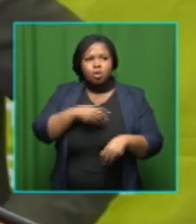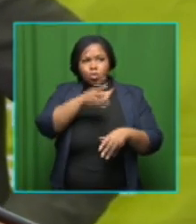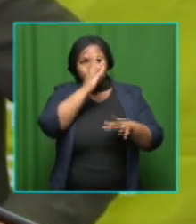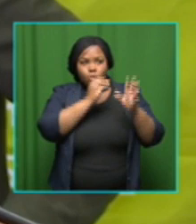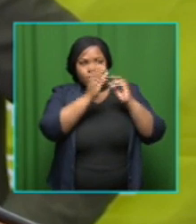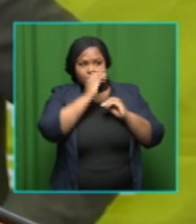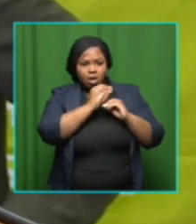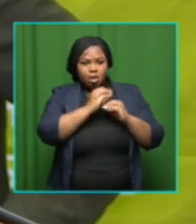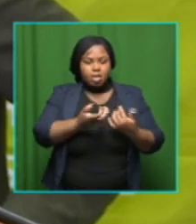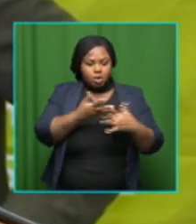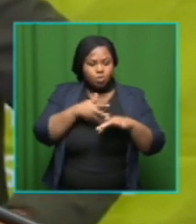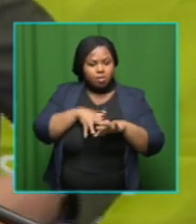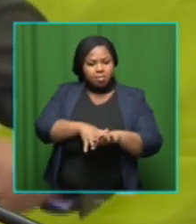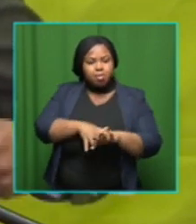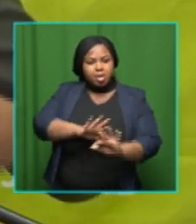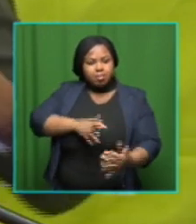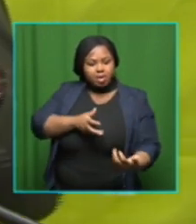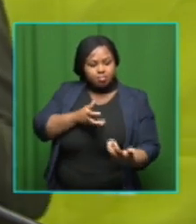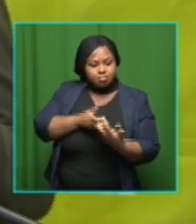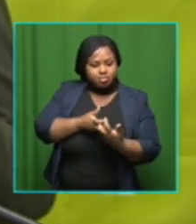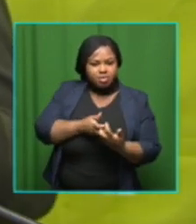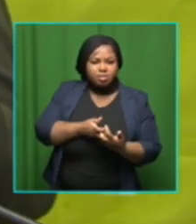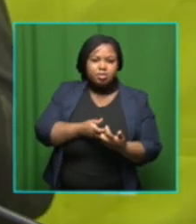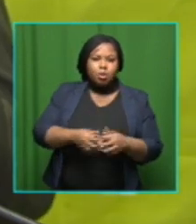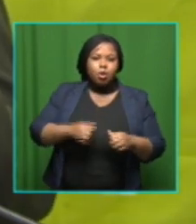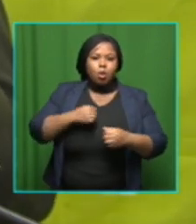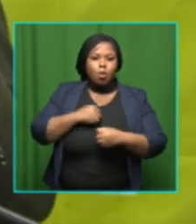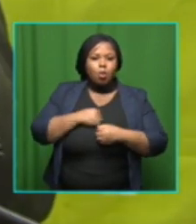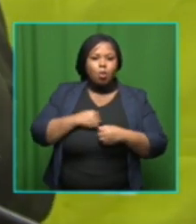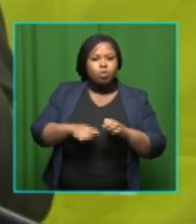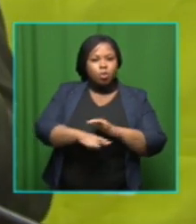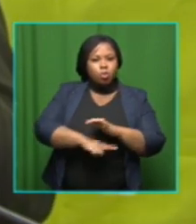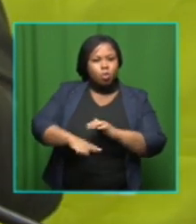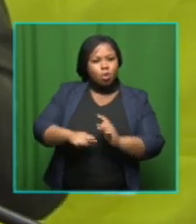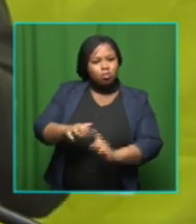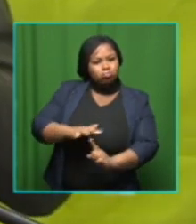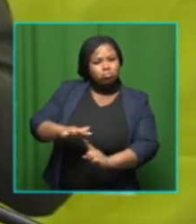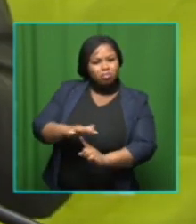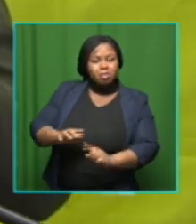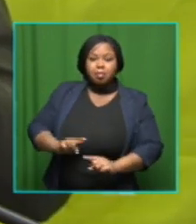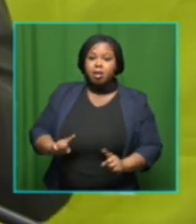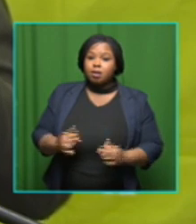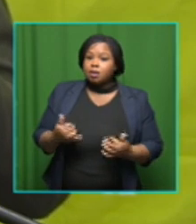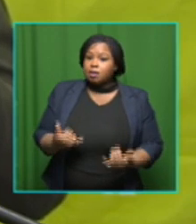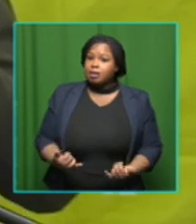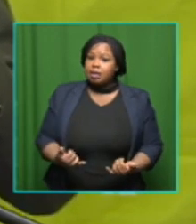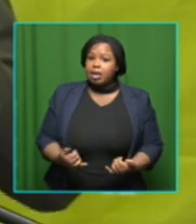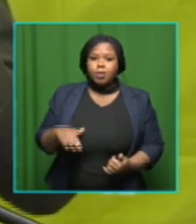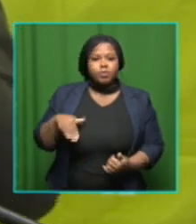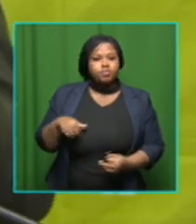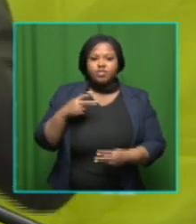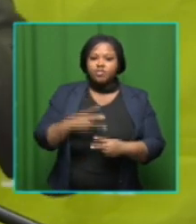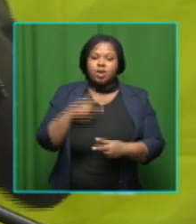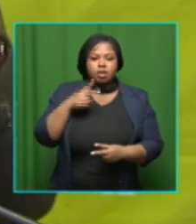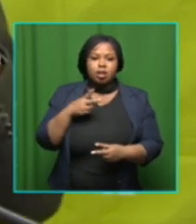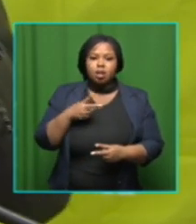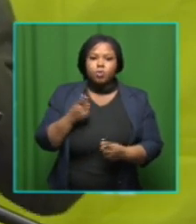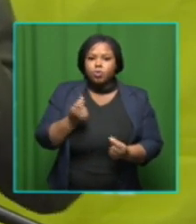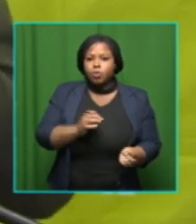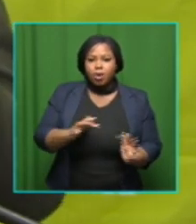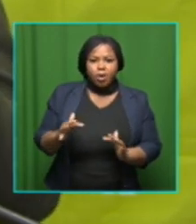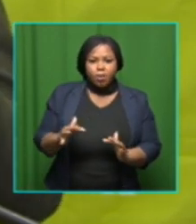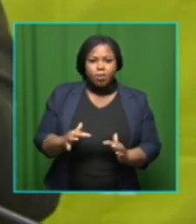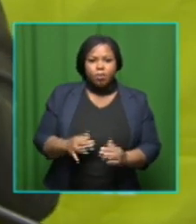to use that type of thing. And we have not finalized how the testing will be done in terms of, because again, we need to